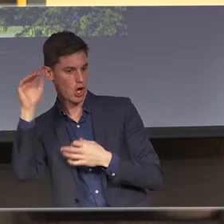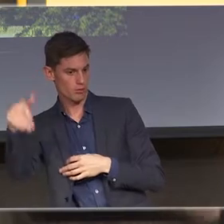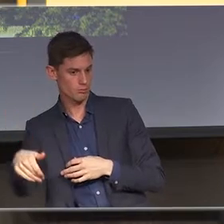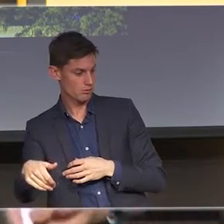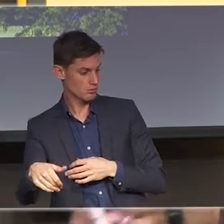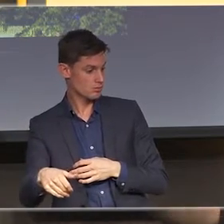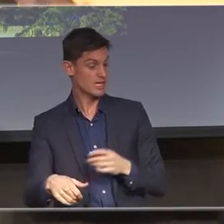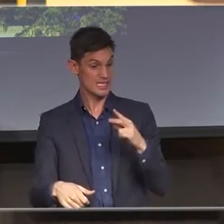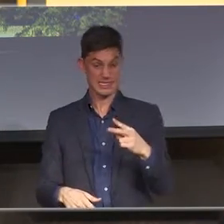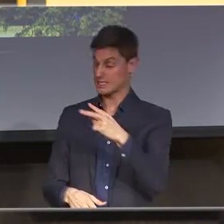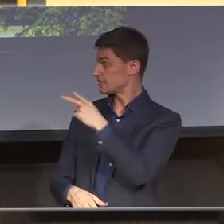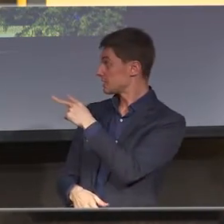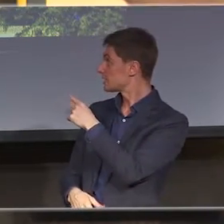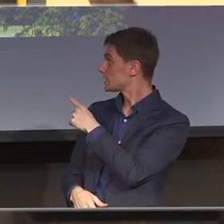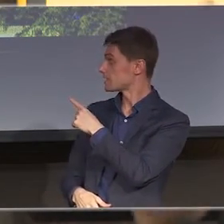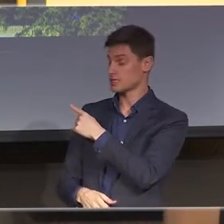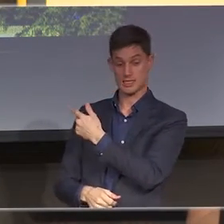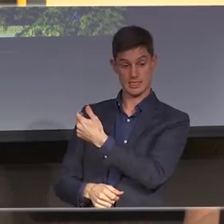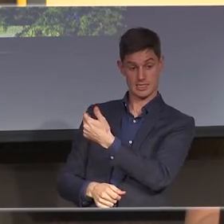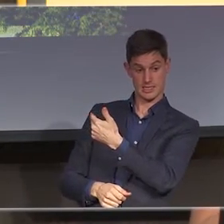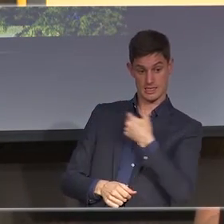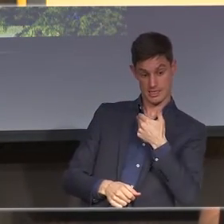on this, I'm pointing here, you can see it's on this side of the river,